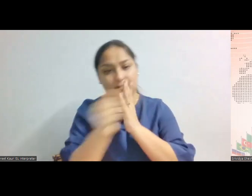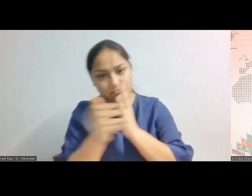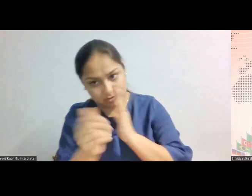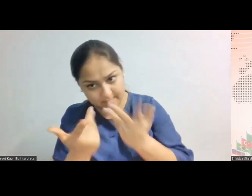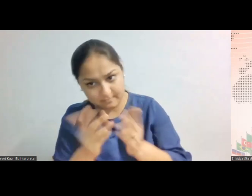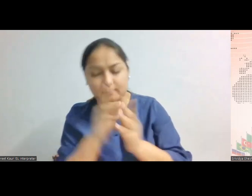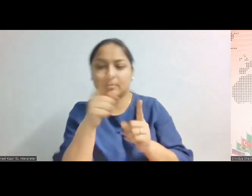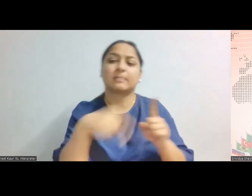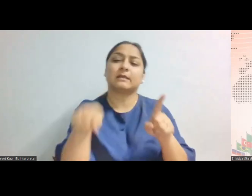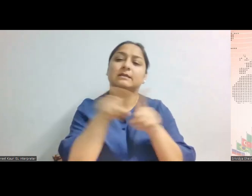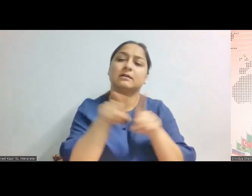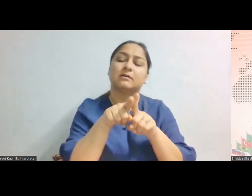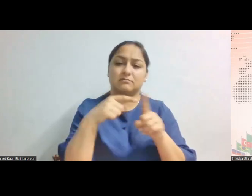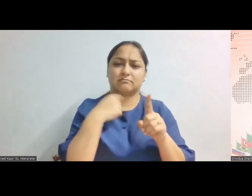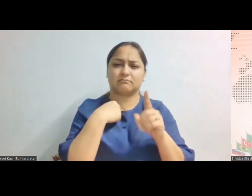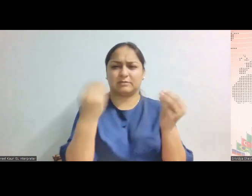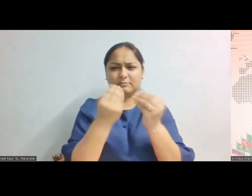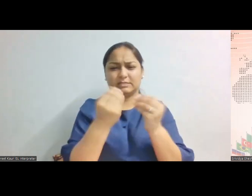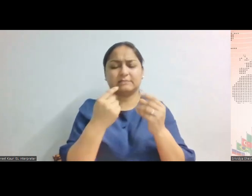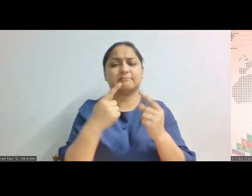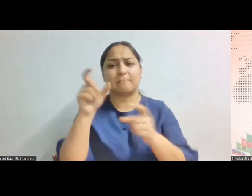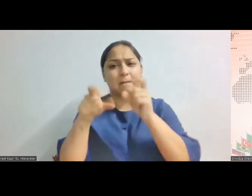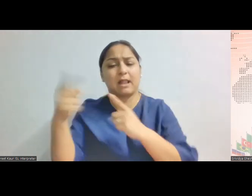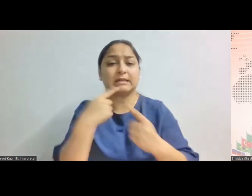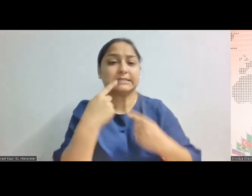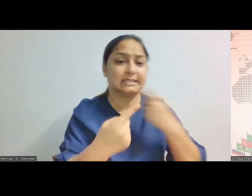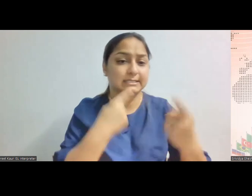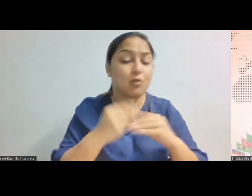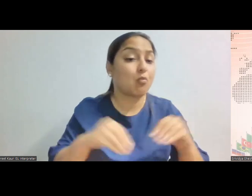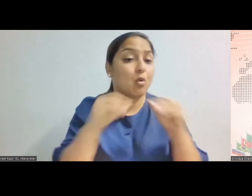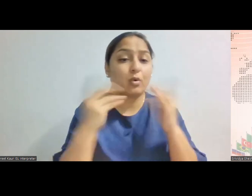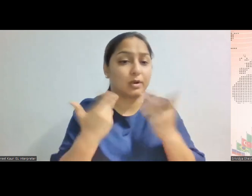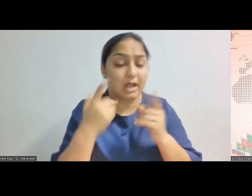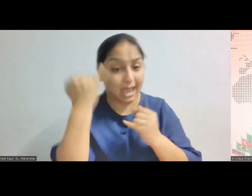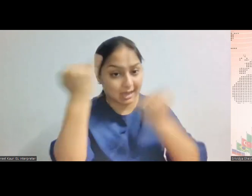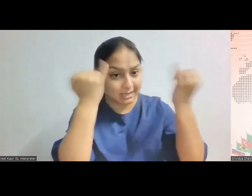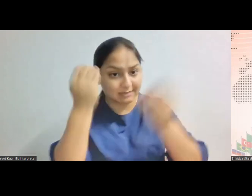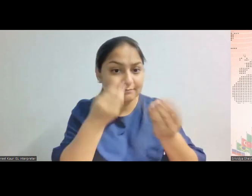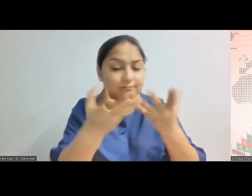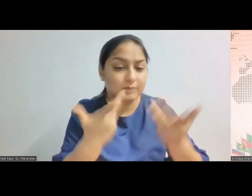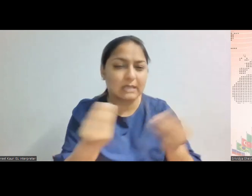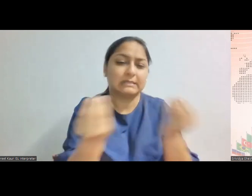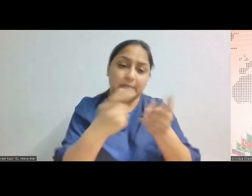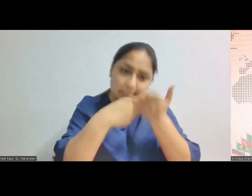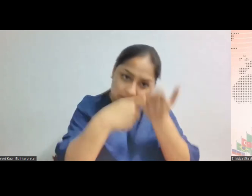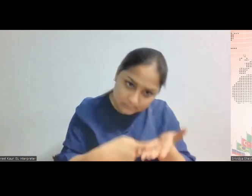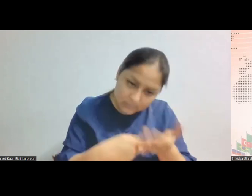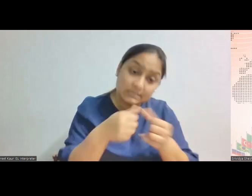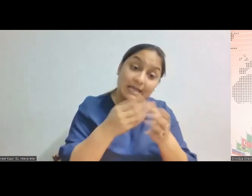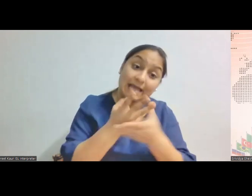I'll just try to flesh out some of the recommendations that were made. With respect to the mechanisms to strengthen the access and